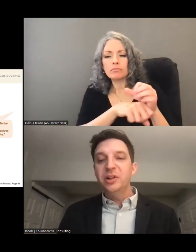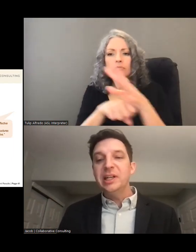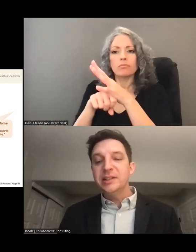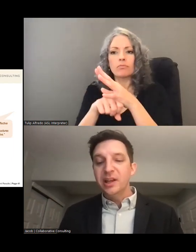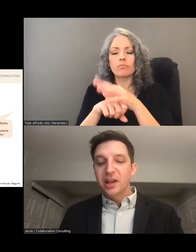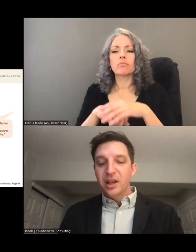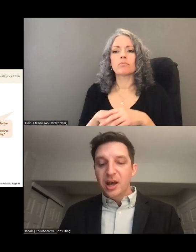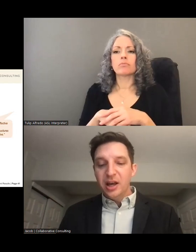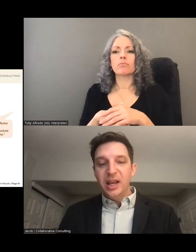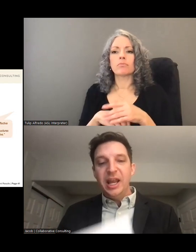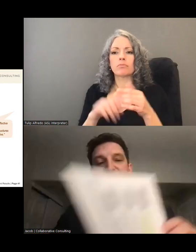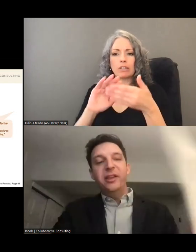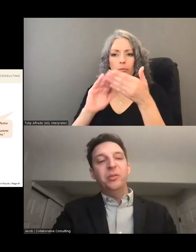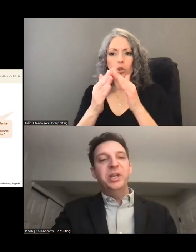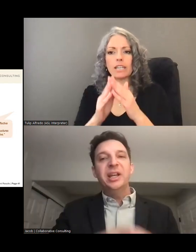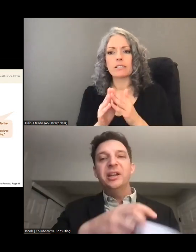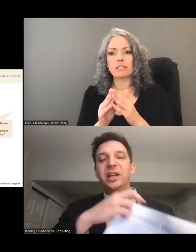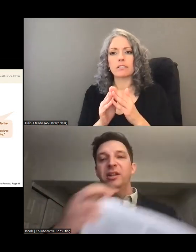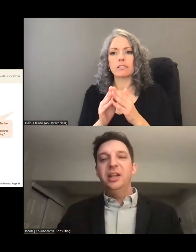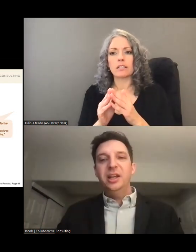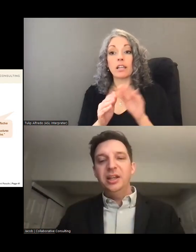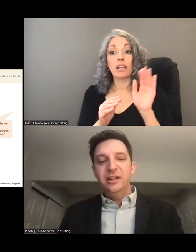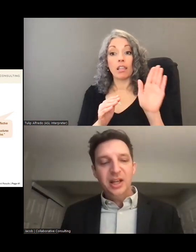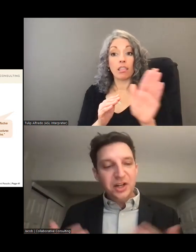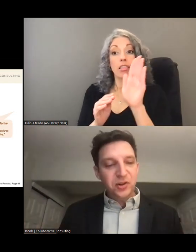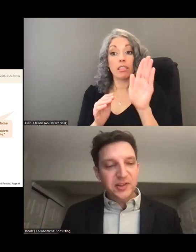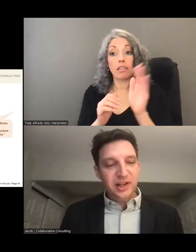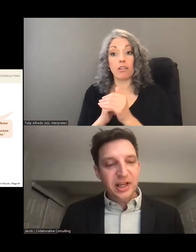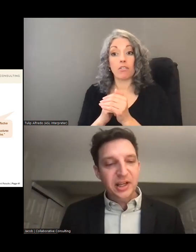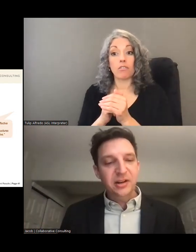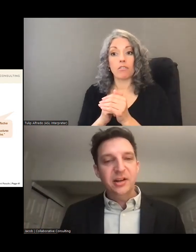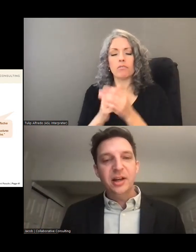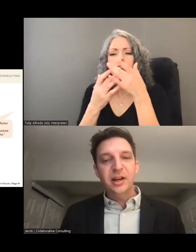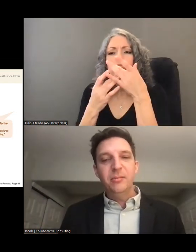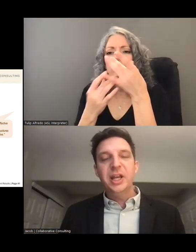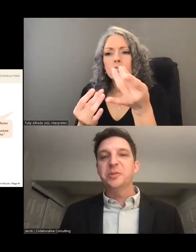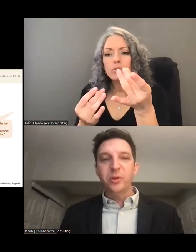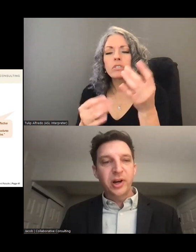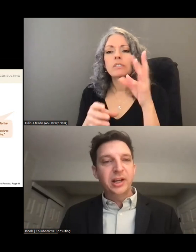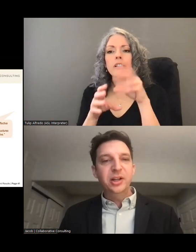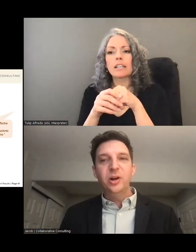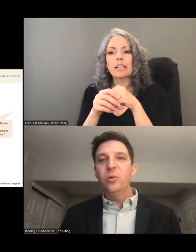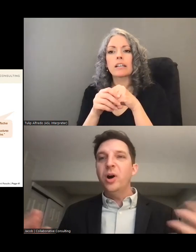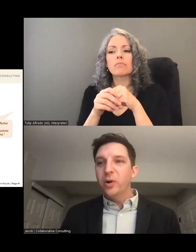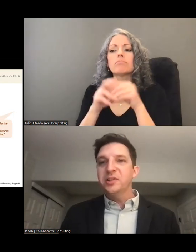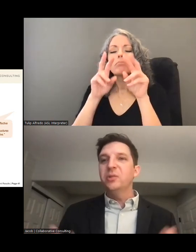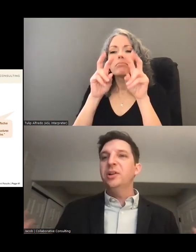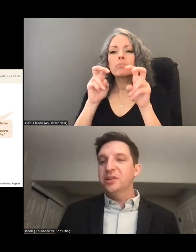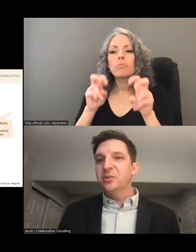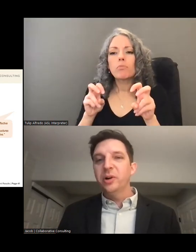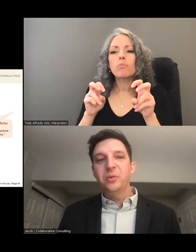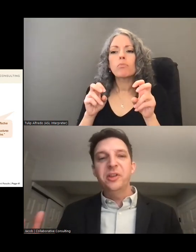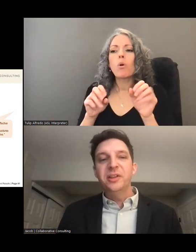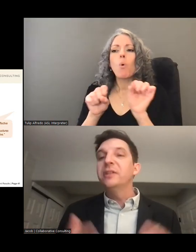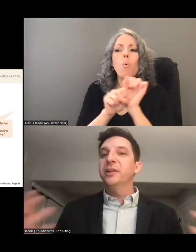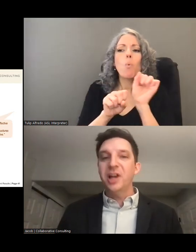their communities, and there being an interest in exploring, what works and what